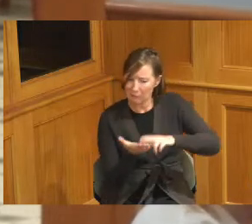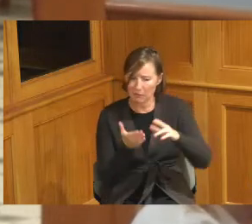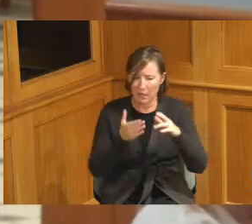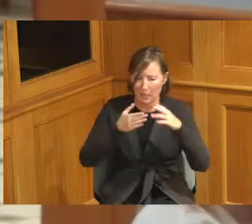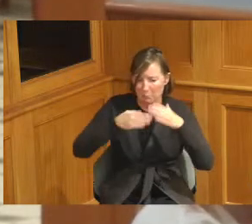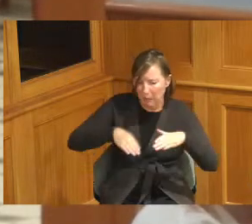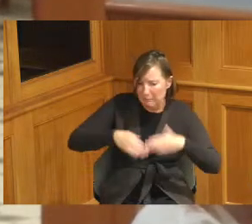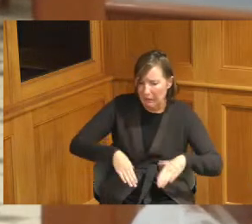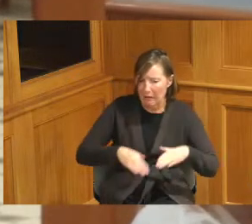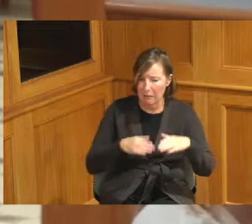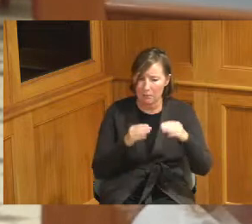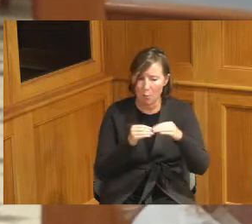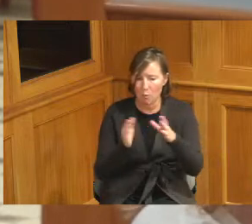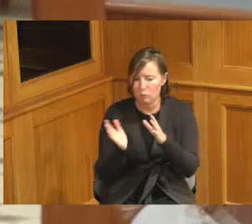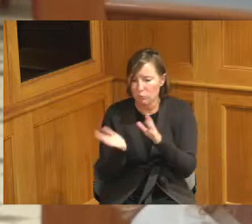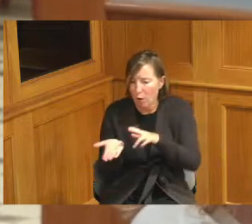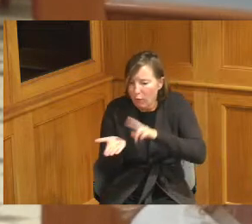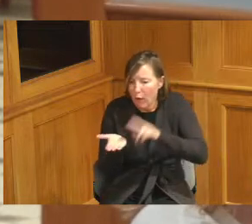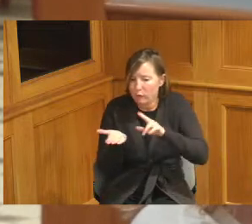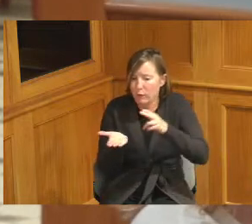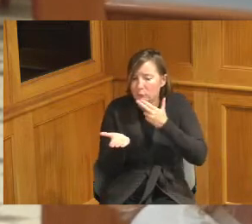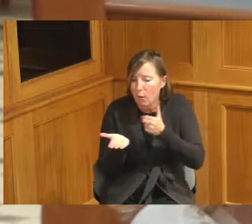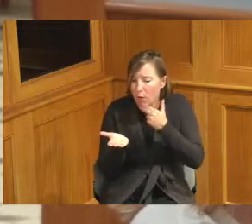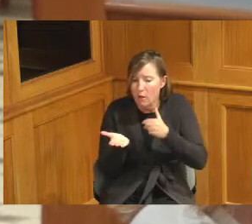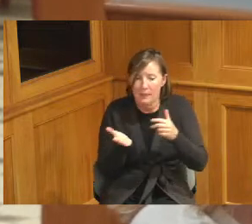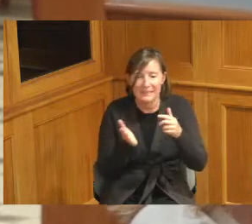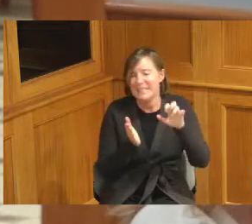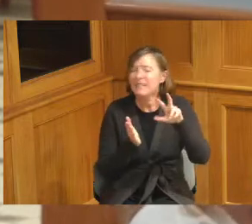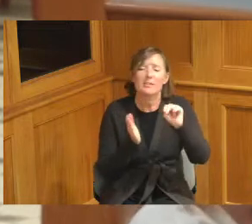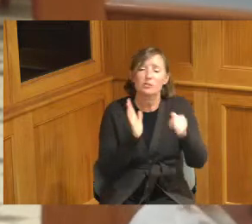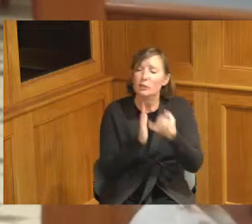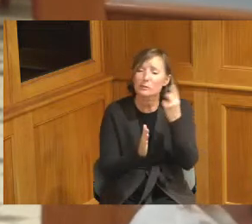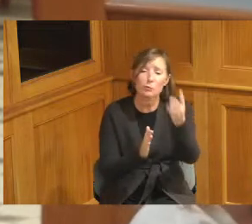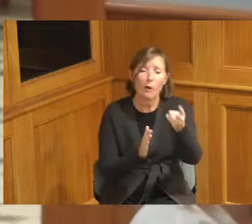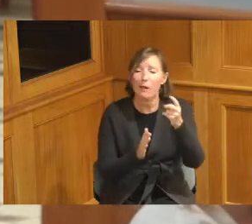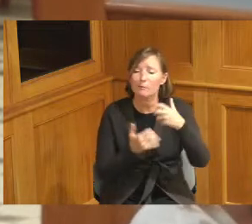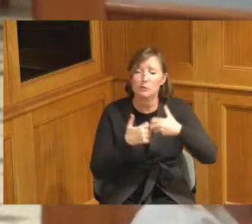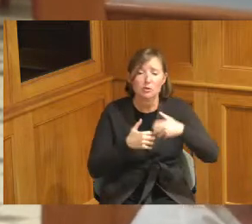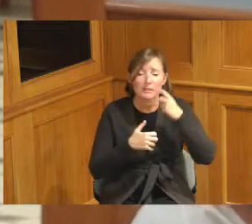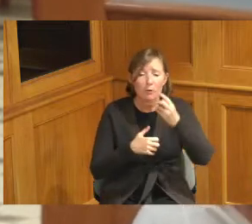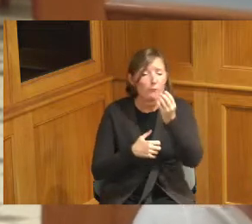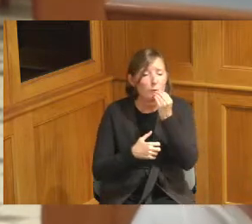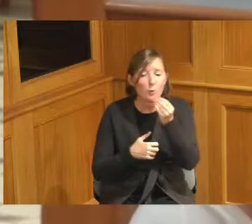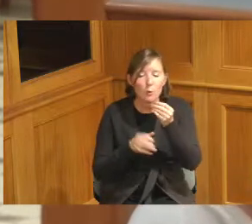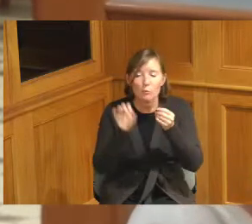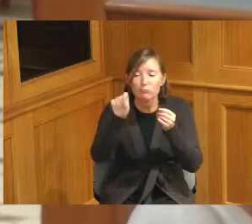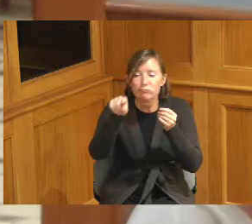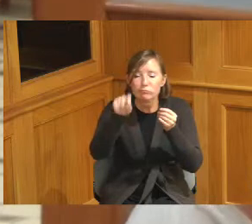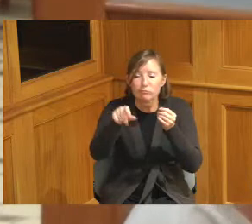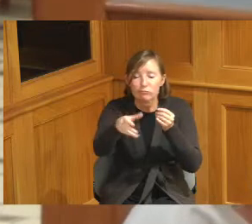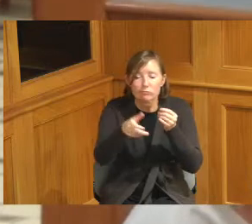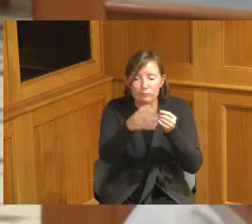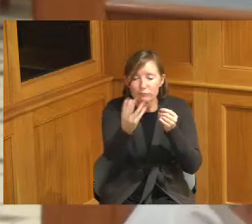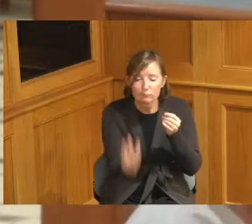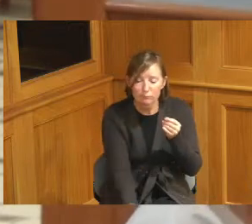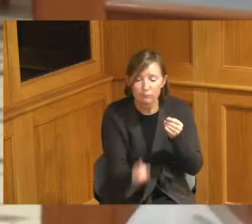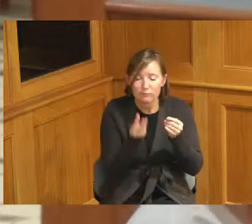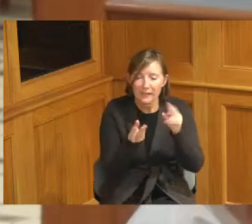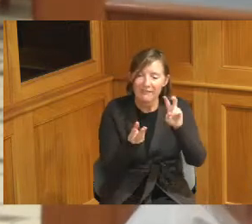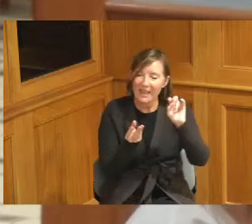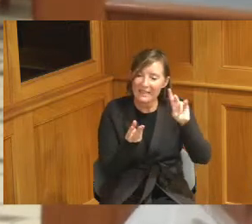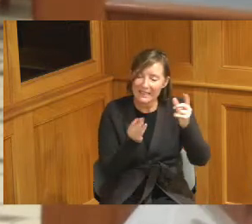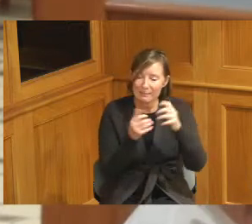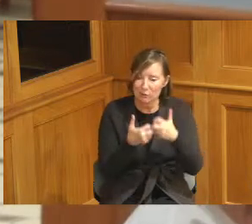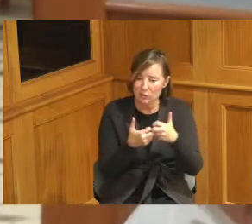make it smaller. Can we get even a vending machine? Can we get someone who does our bonds? And you came